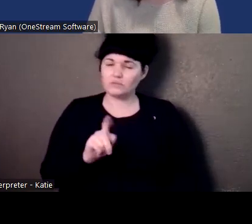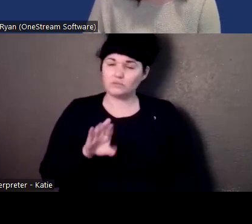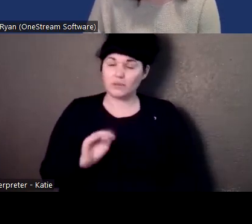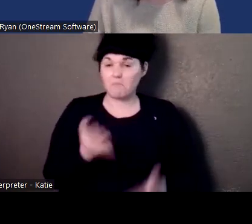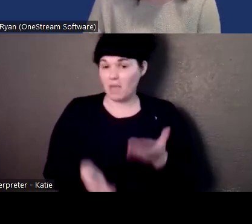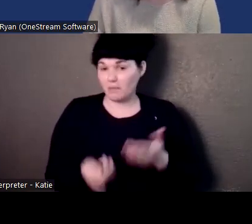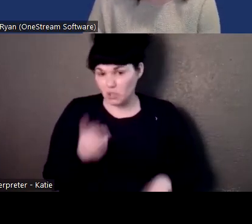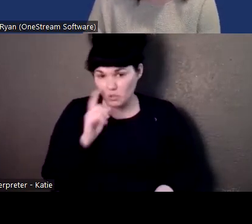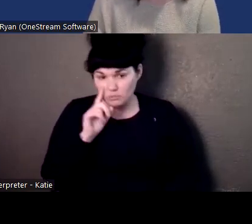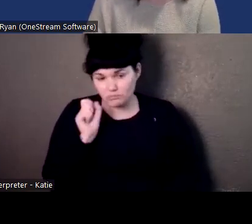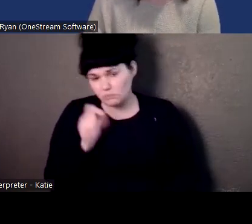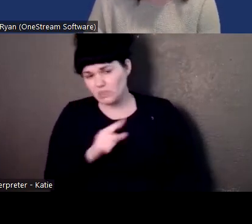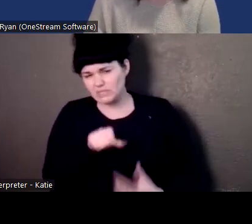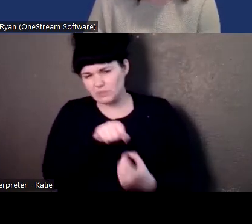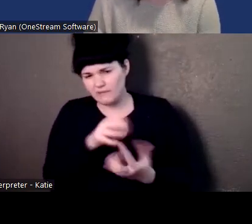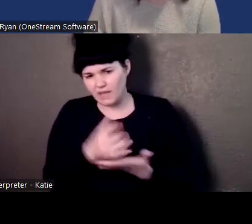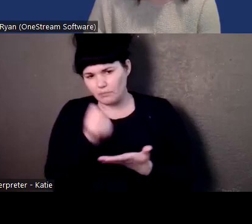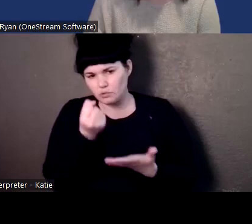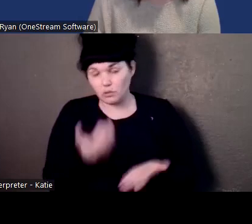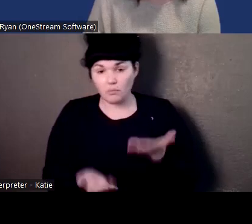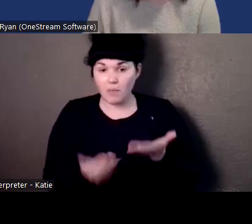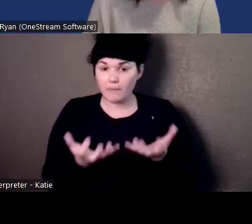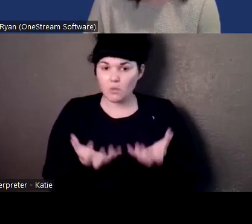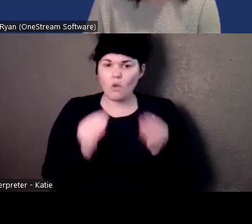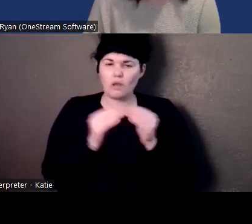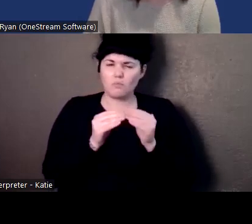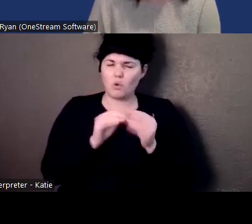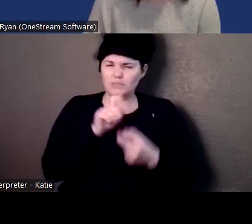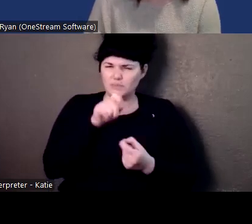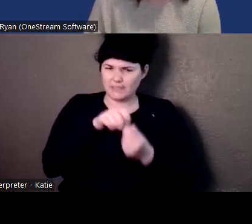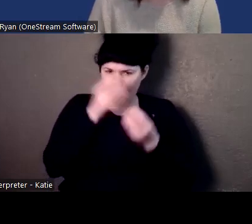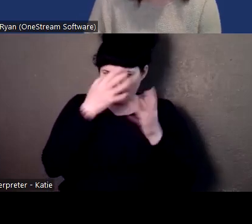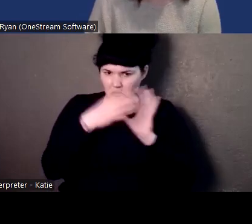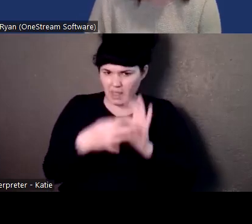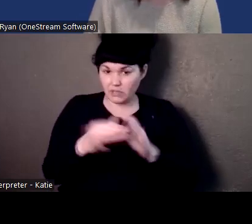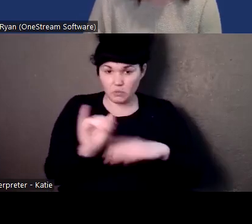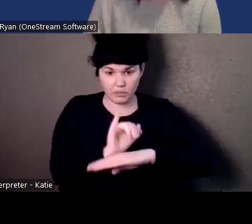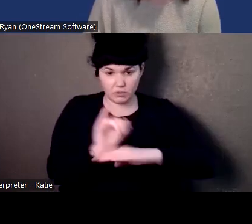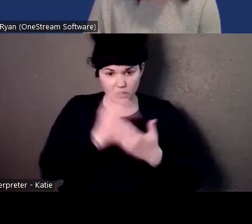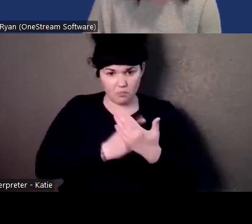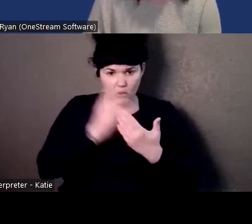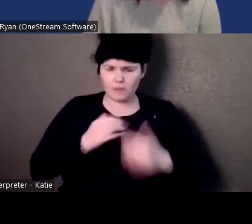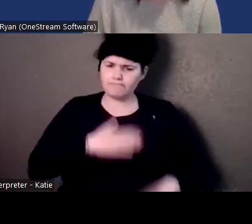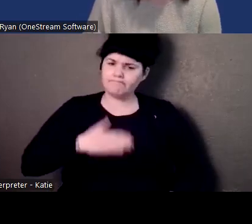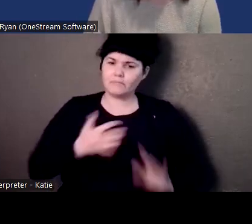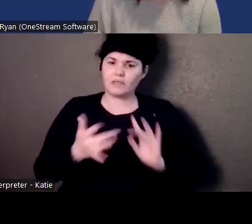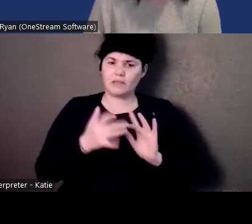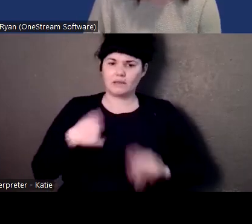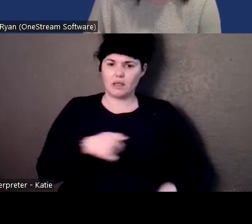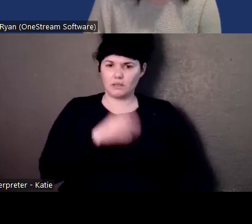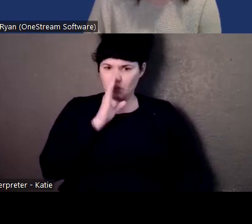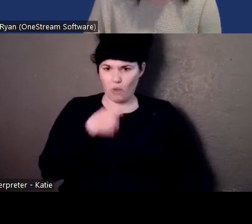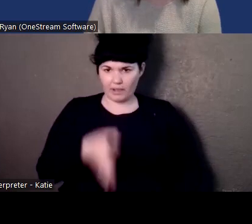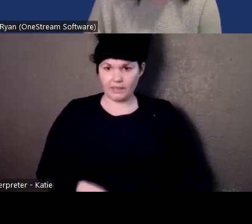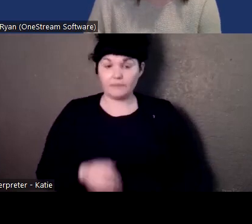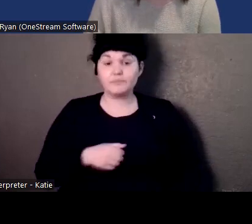saw, or maybe even more specific, want to learn more about the internship program. Again, feel free to reach out to us directly, and we would look